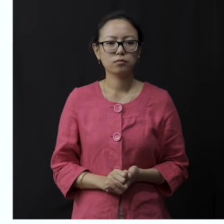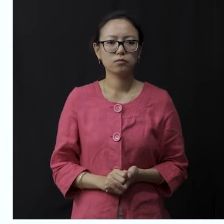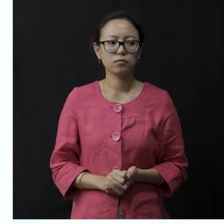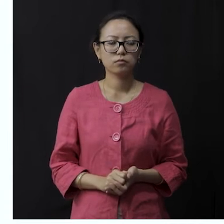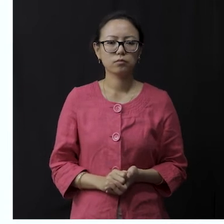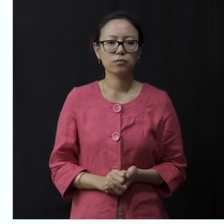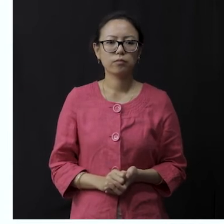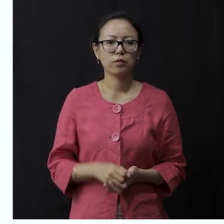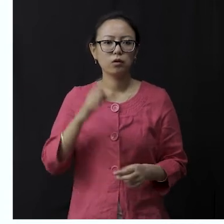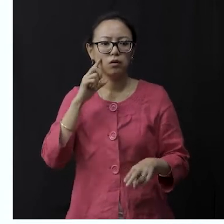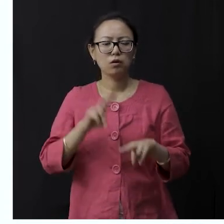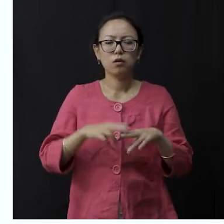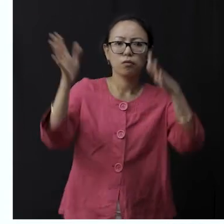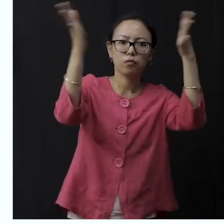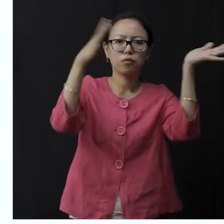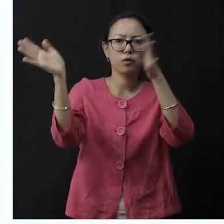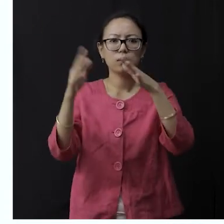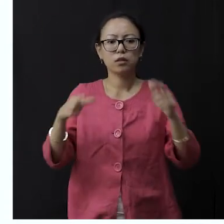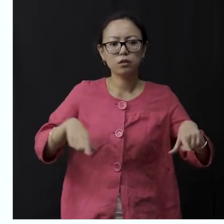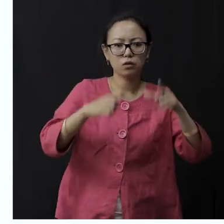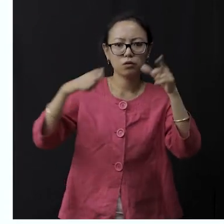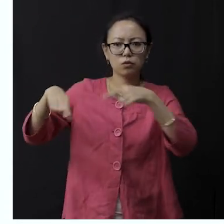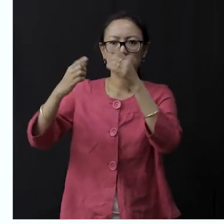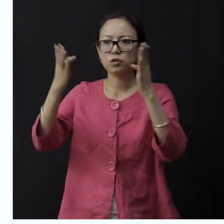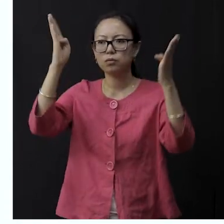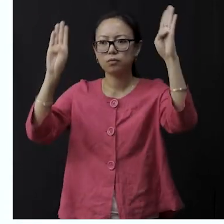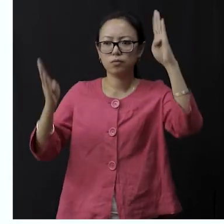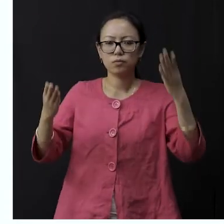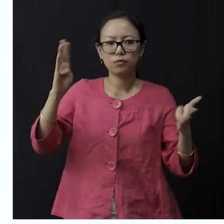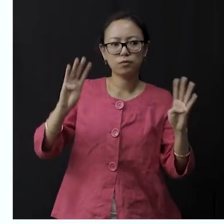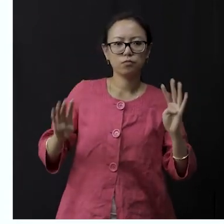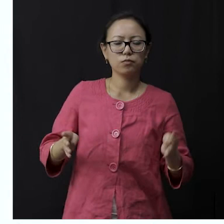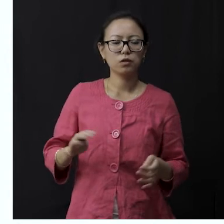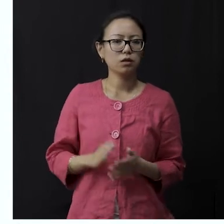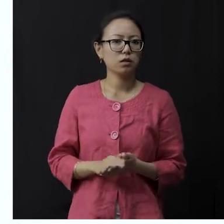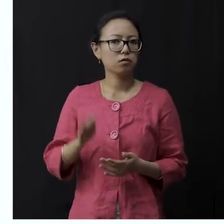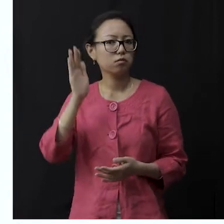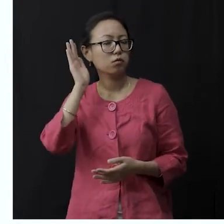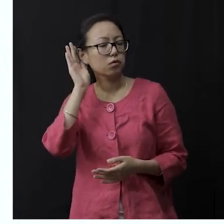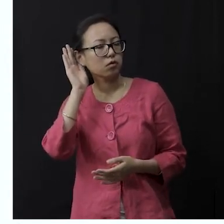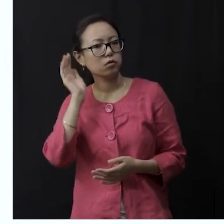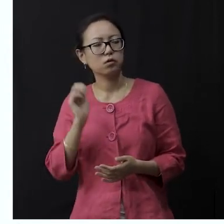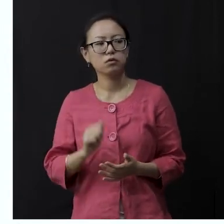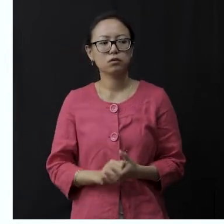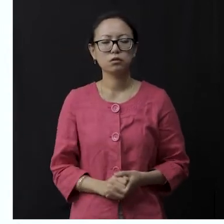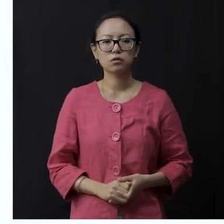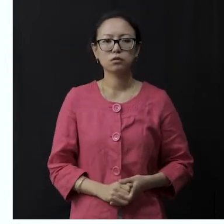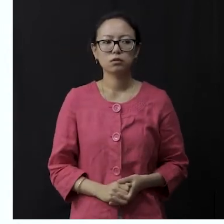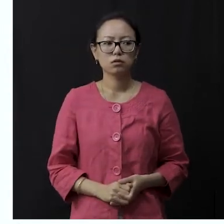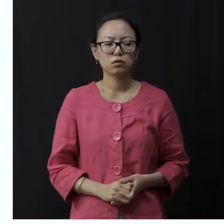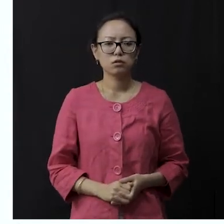shake, right? So that is called rumbling, okay? The trees rumbling. We also hear the trees rumbling and all. There are